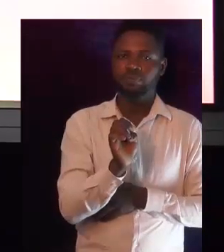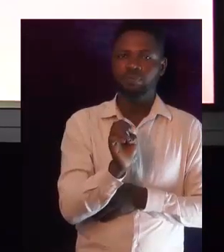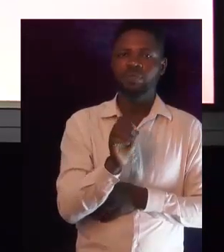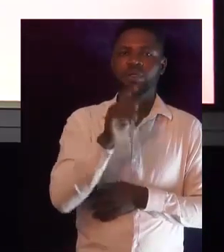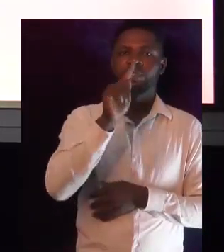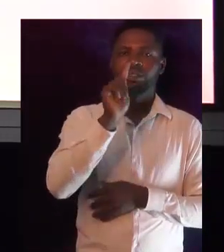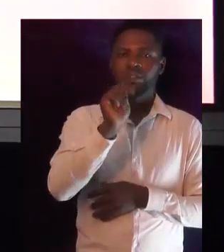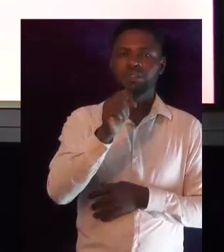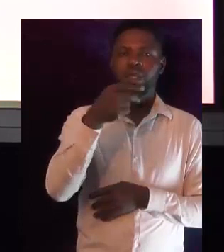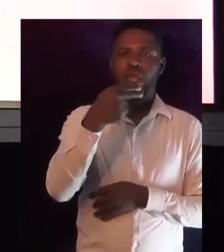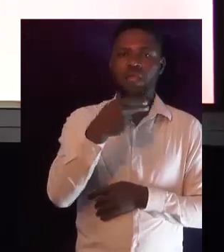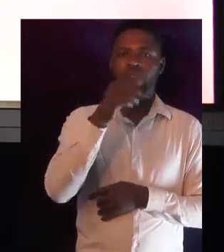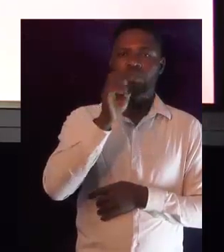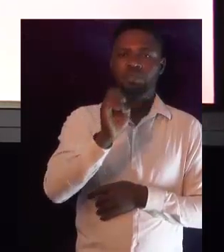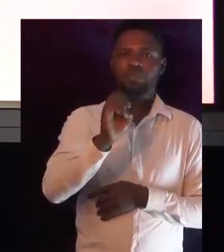T-H-E-R-E,